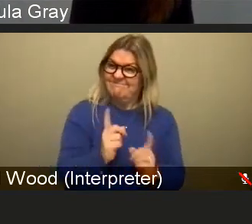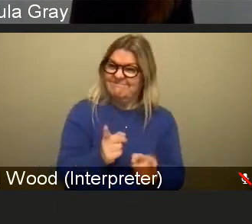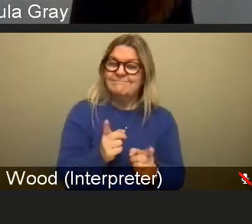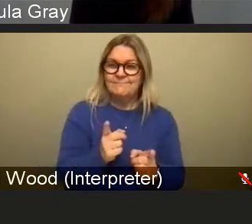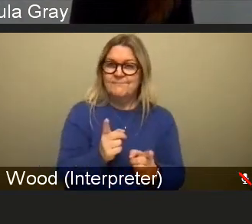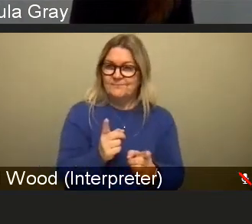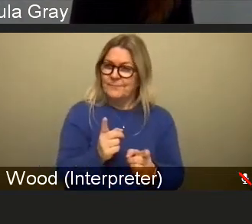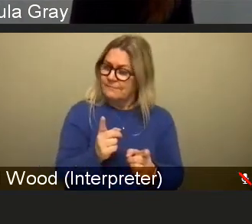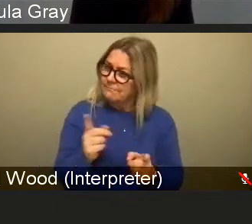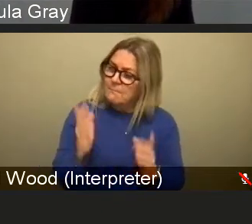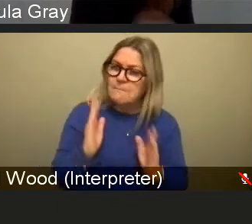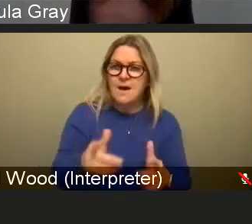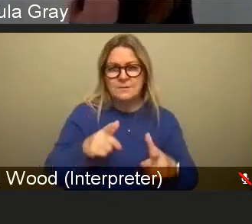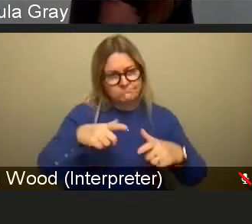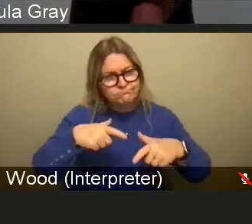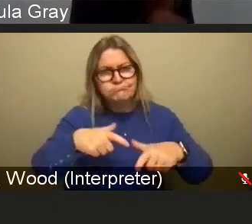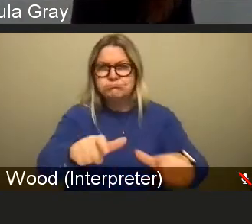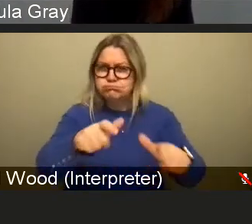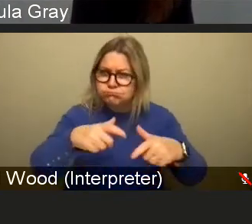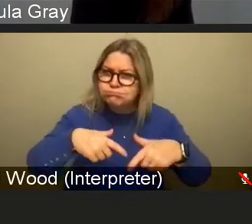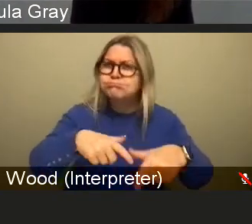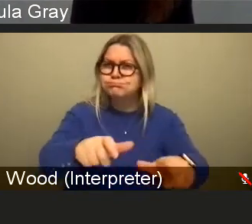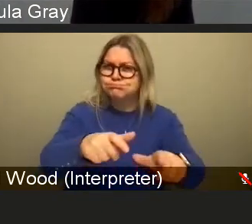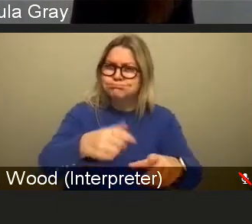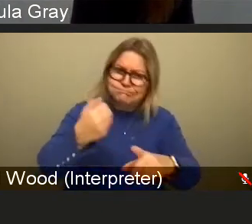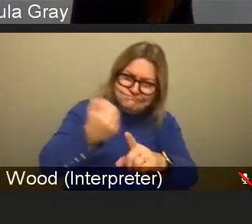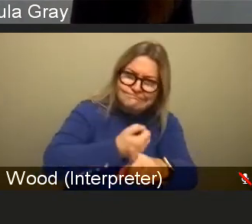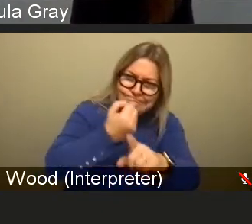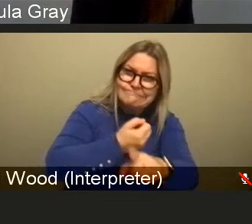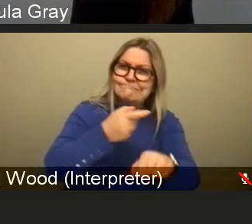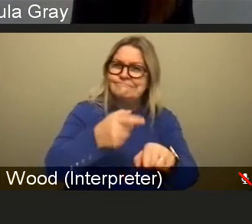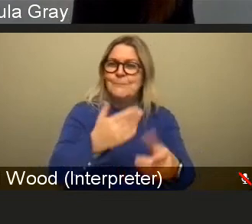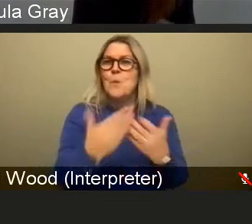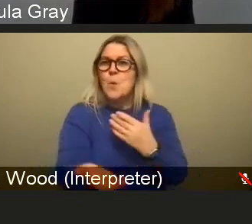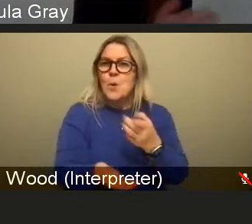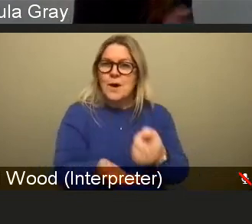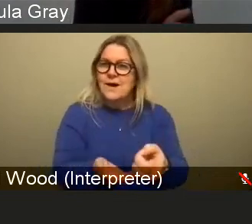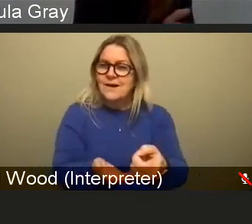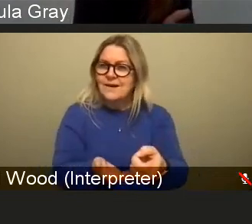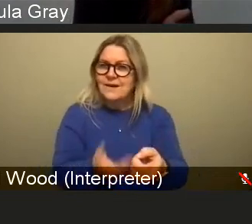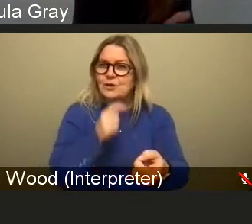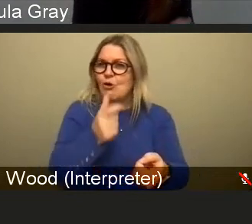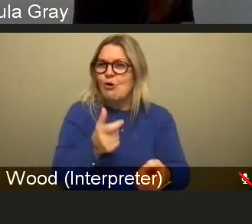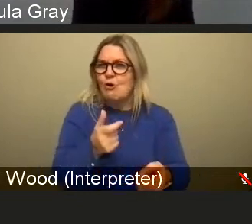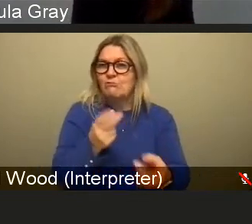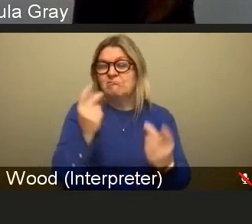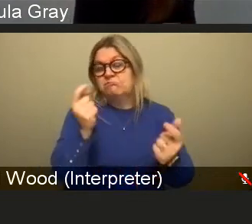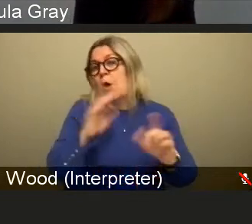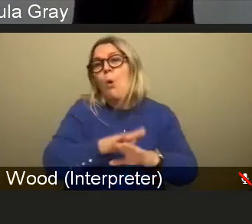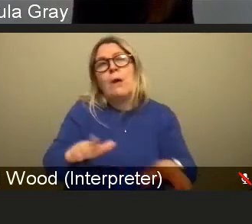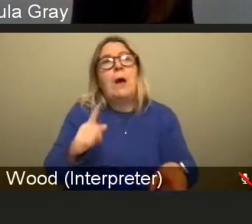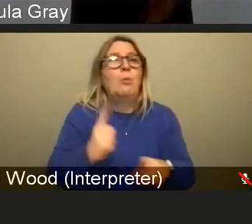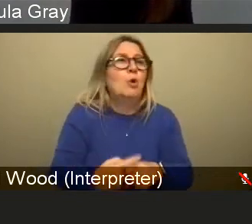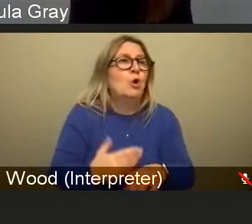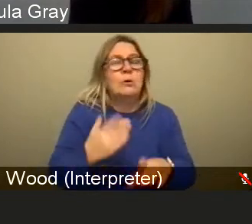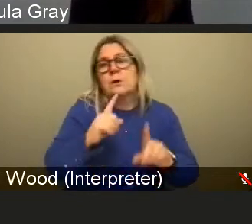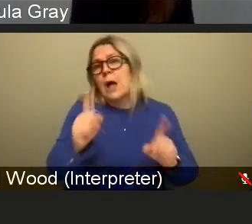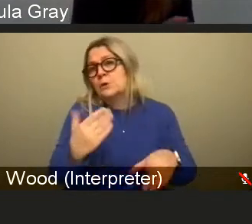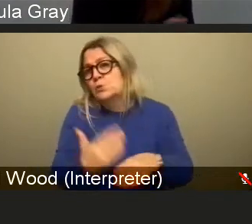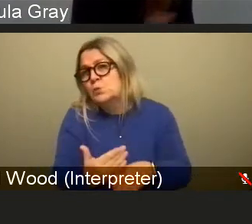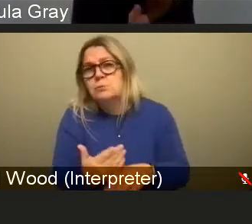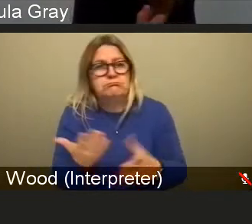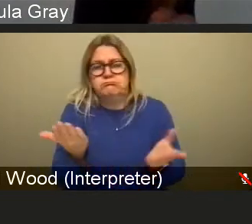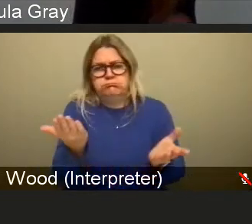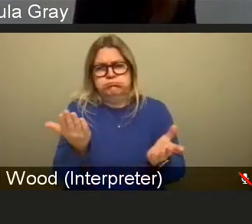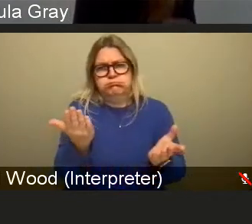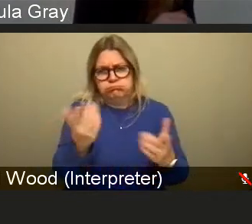constantly working away at, to be thinking about, and crucially to be trying to think about from the very outset of whatever it is we're focusing on. You know, if